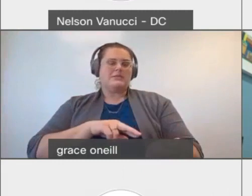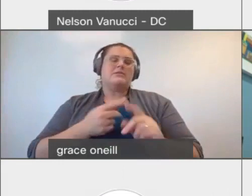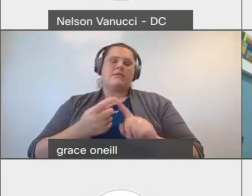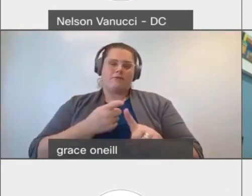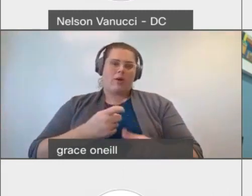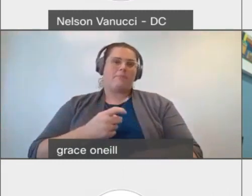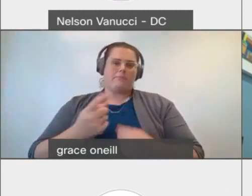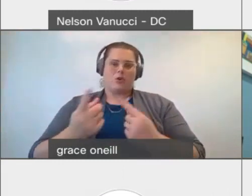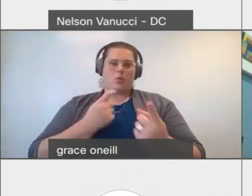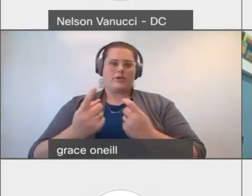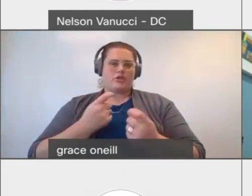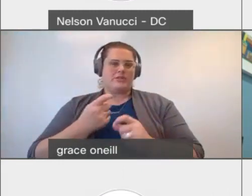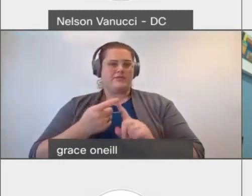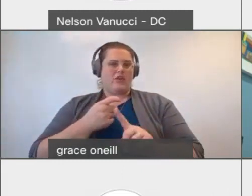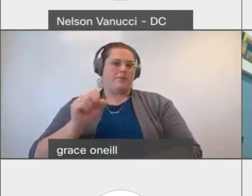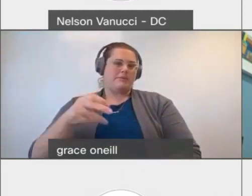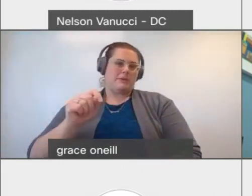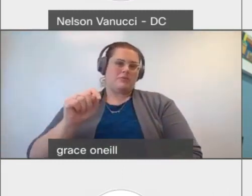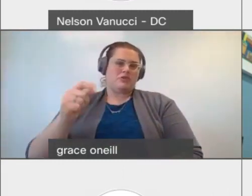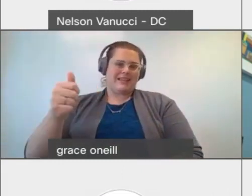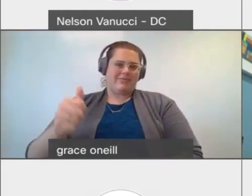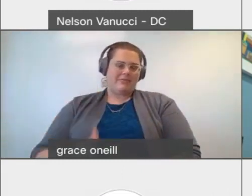on September 10th.